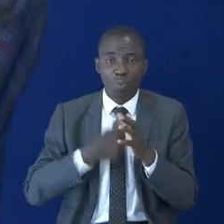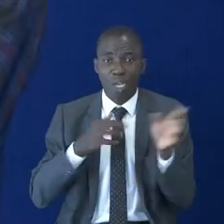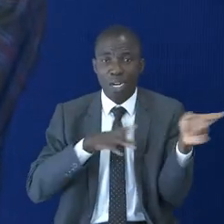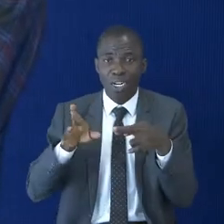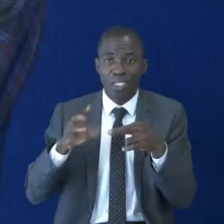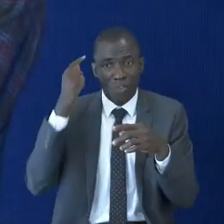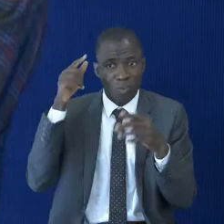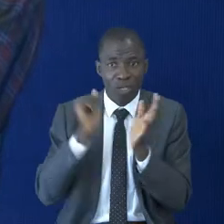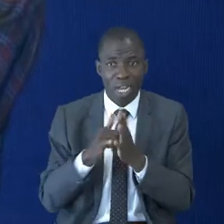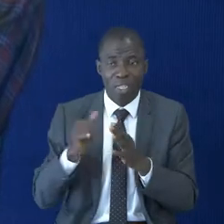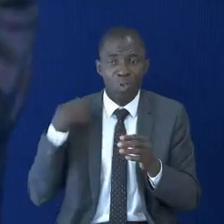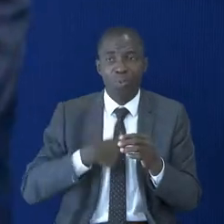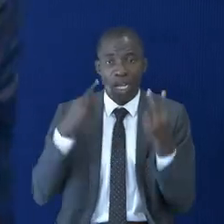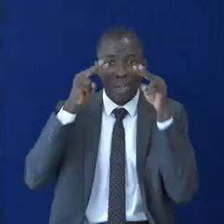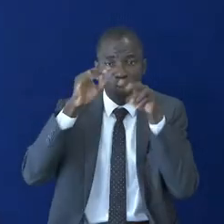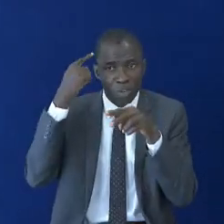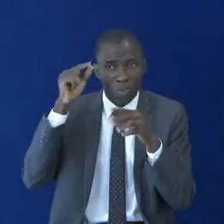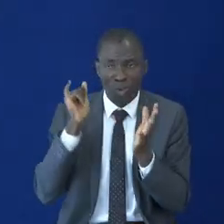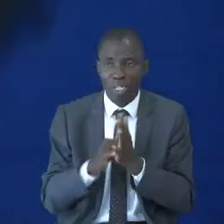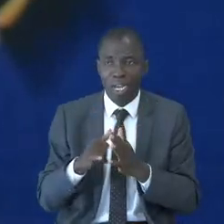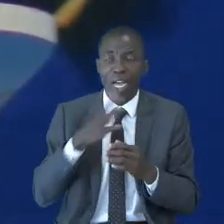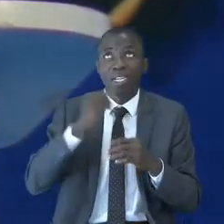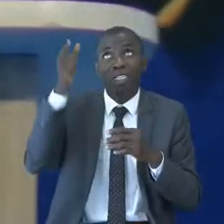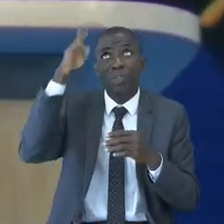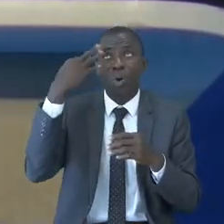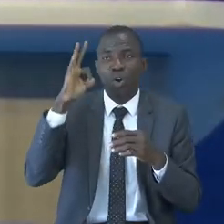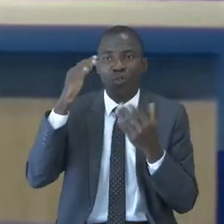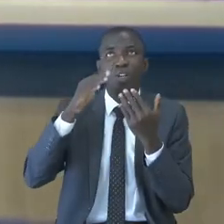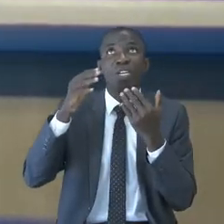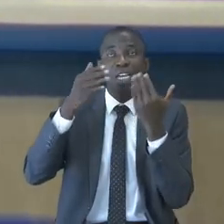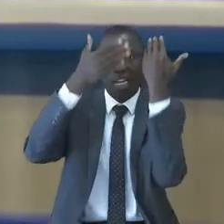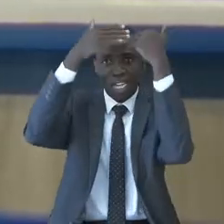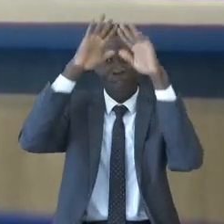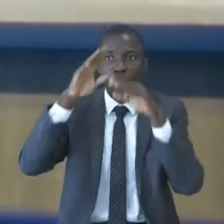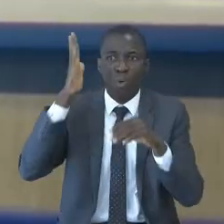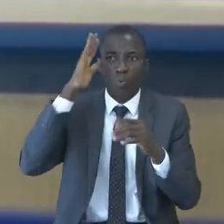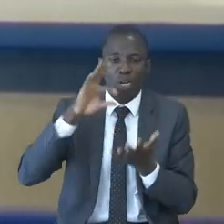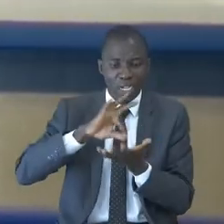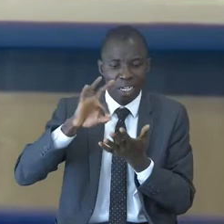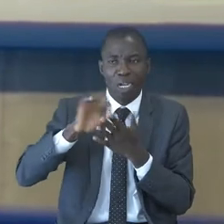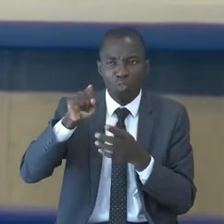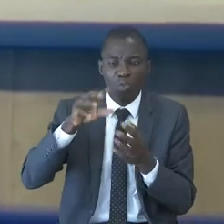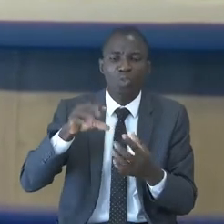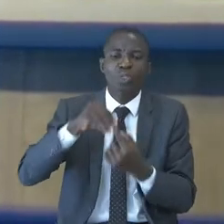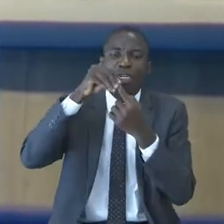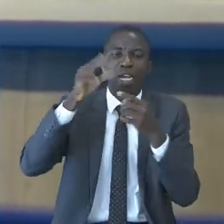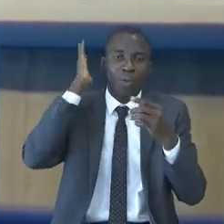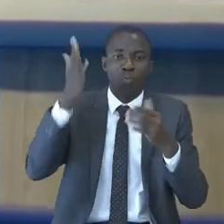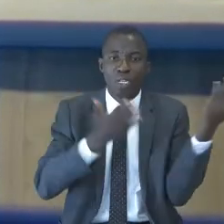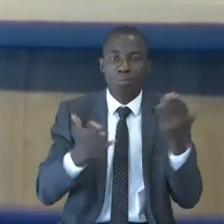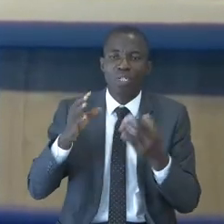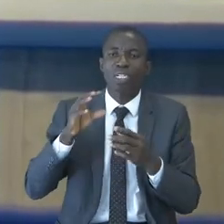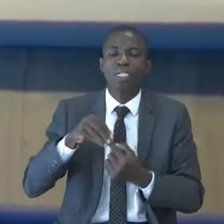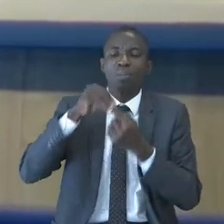the God of heaven to count me special and then bring special blessing into